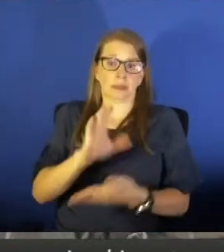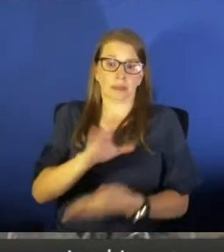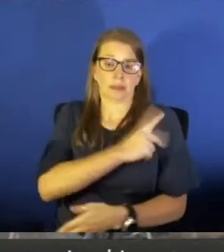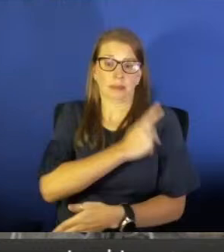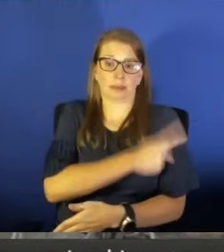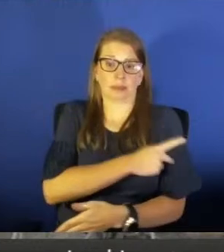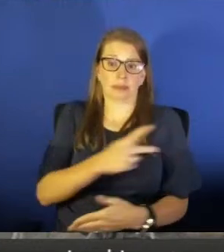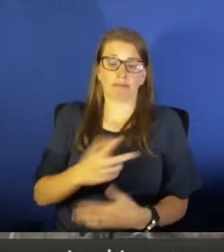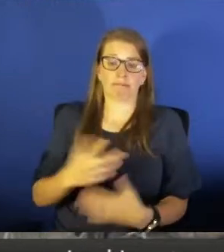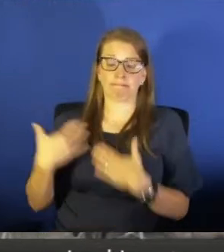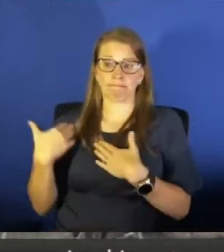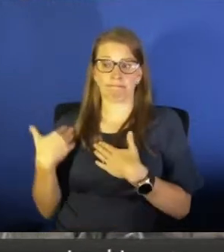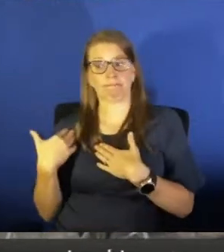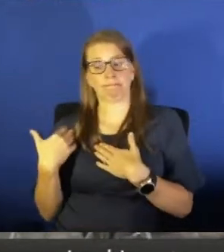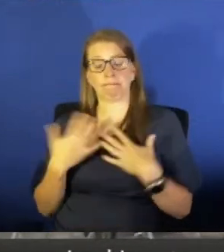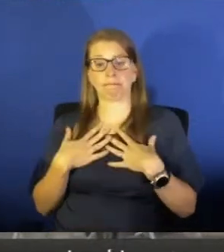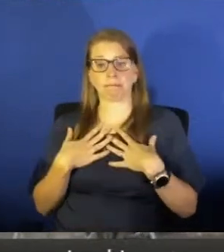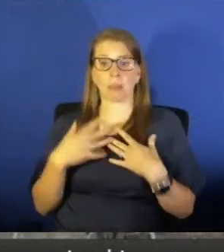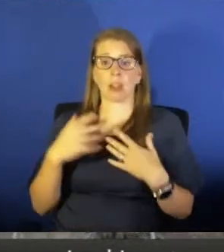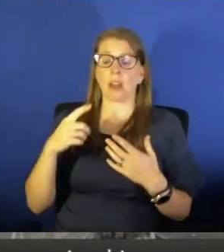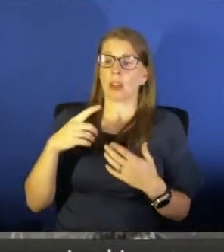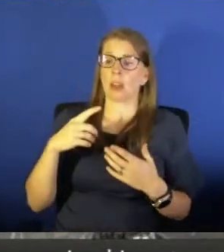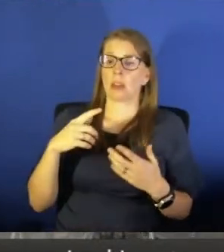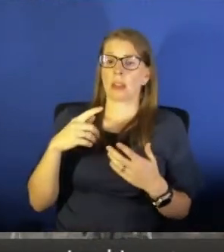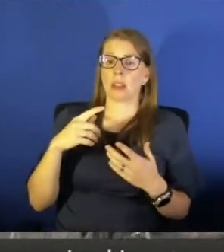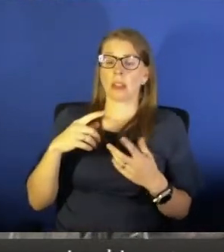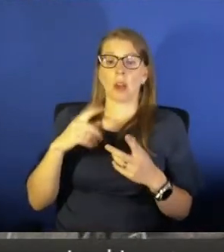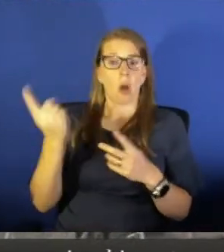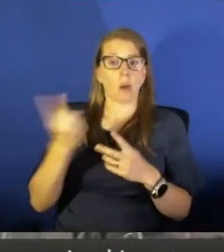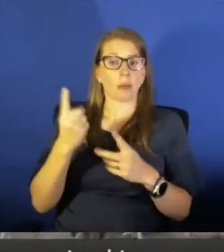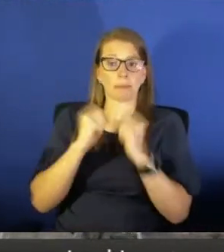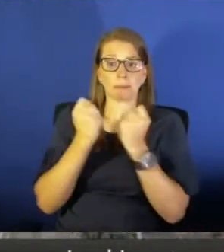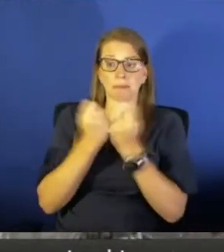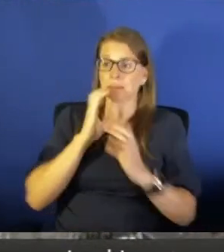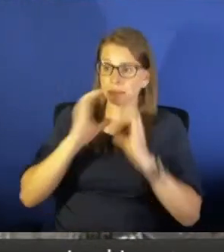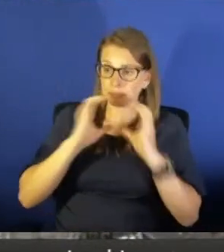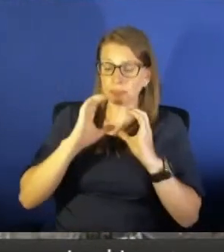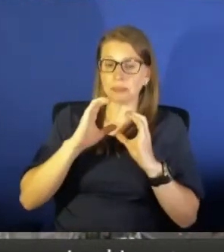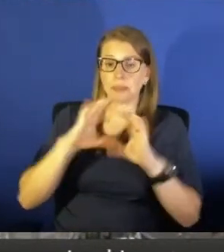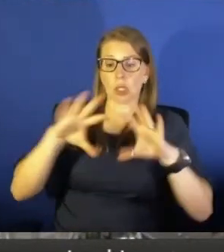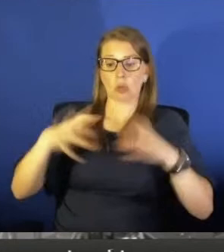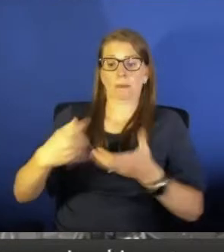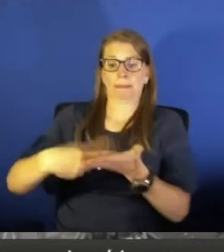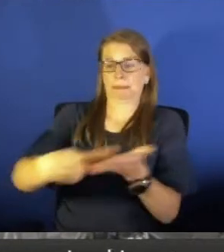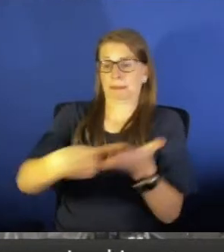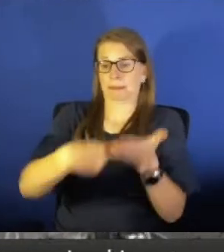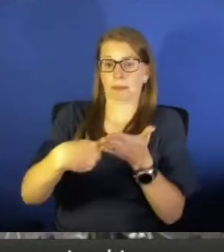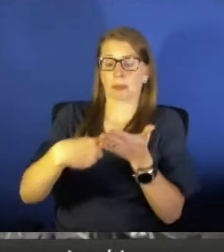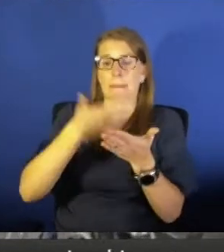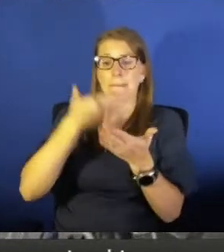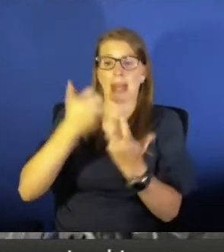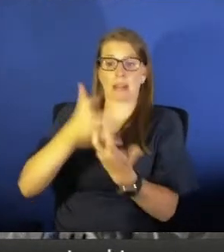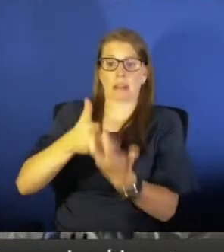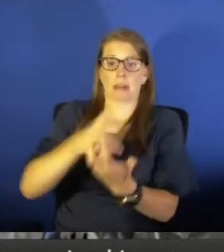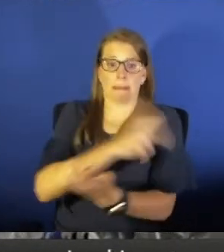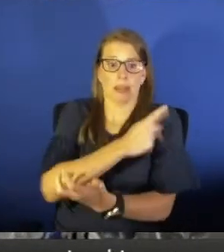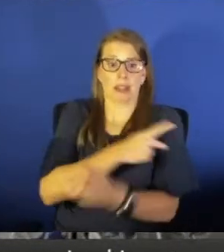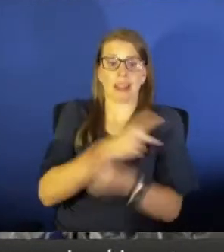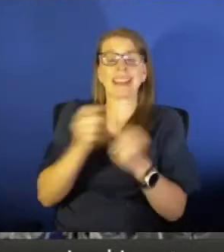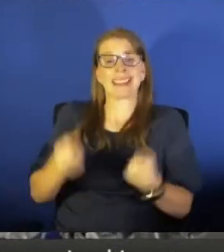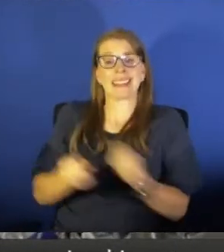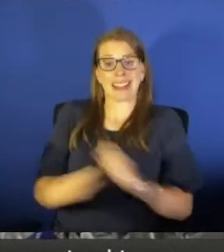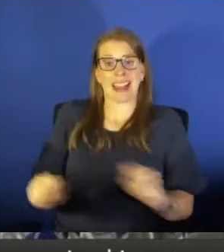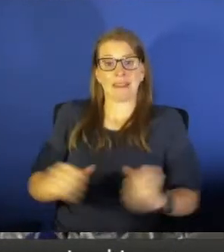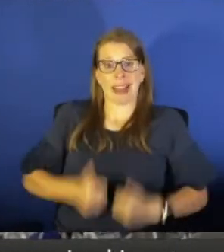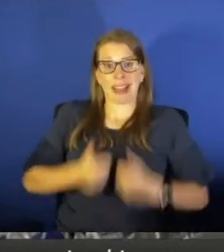us, but we approach it as a village. It's always a communication, a group talk, and we want to do what's best for the patient because while this can save lives, it